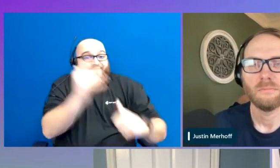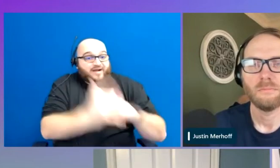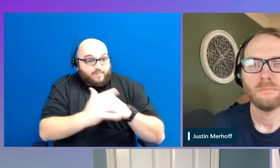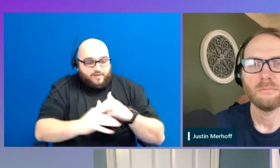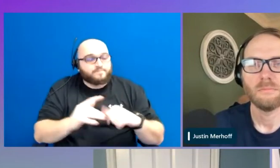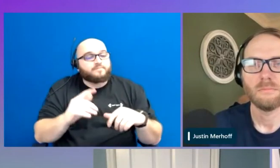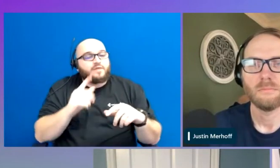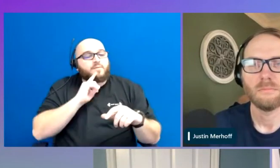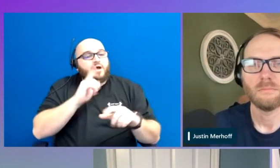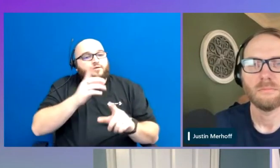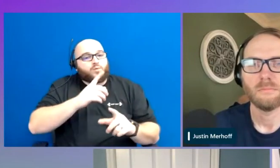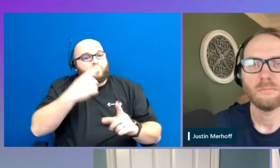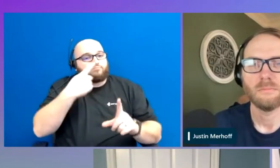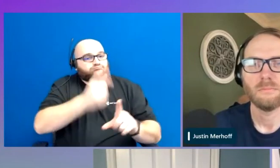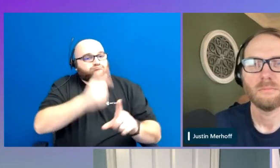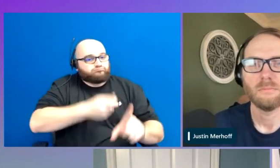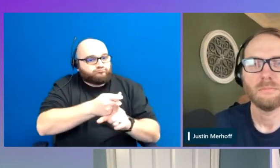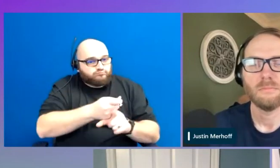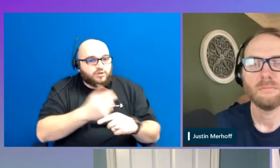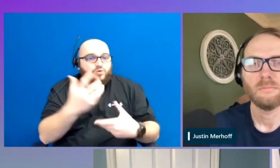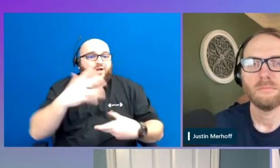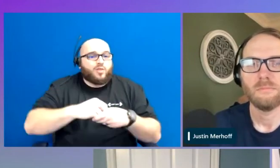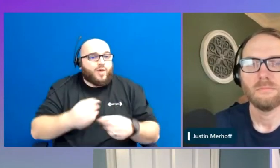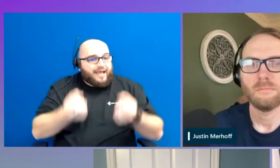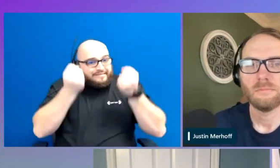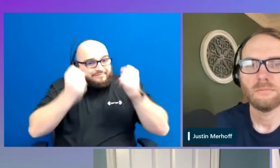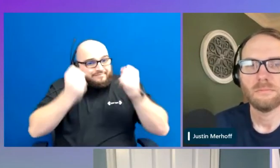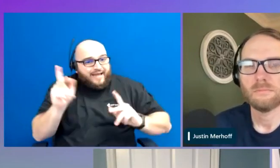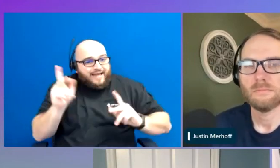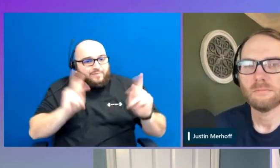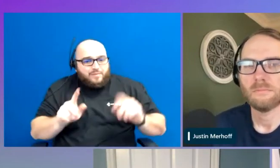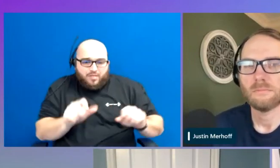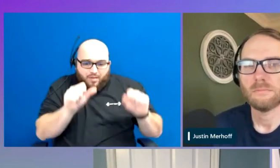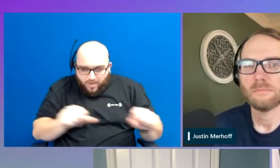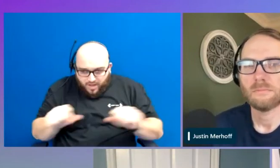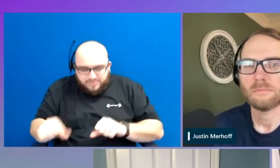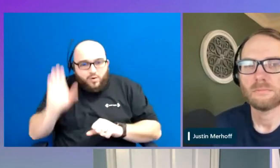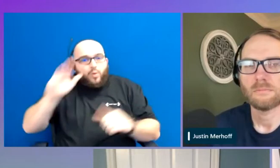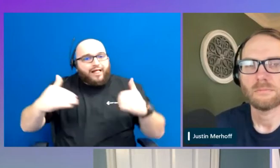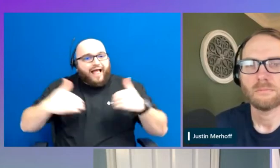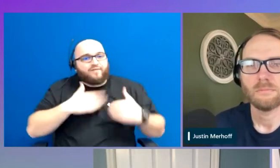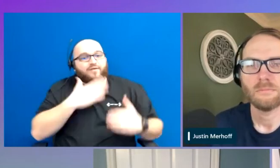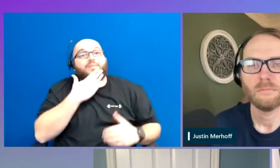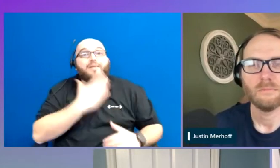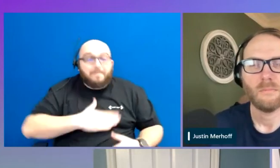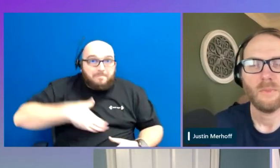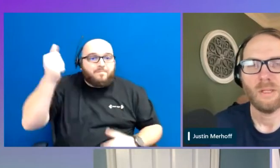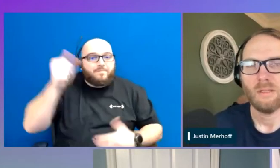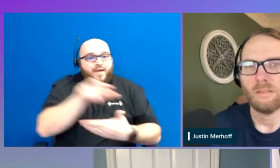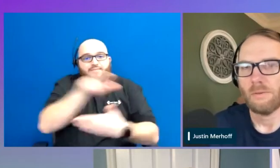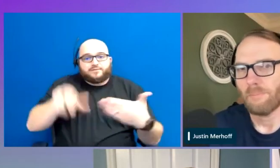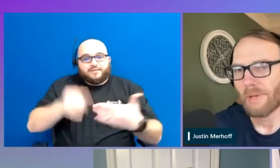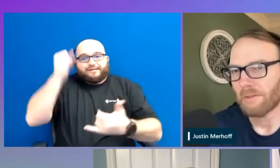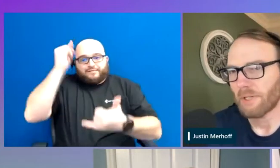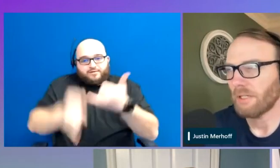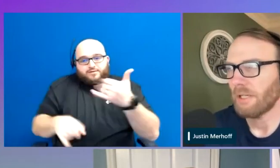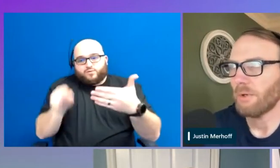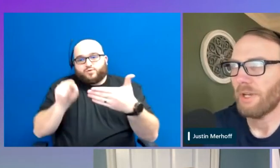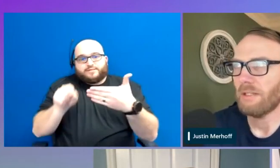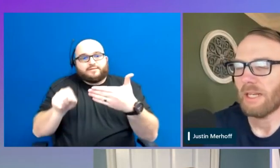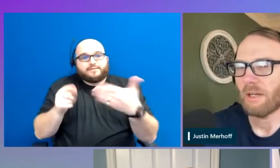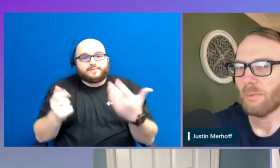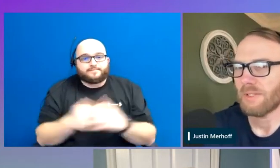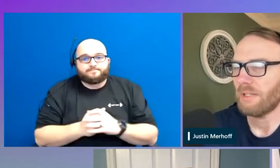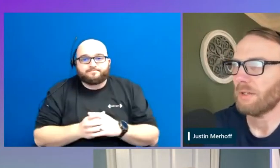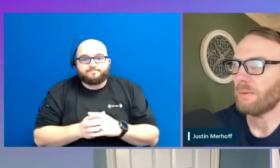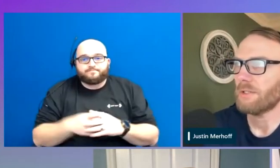anything like that. So including as many people as possible will yield the best results. And Patrick, go ahead